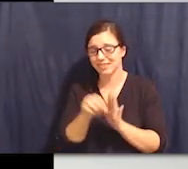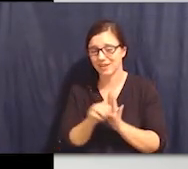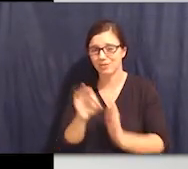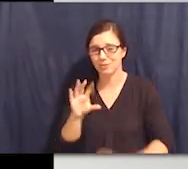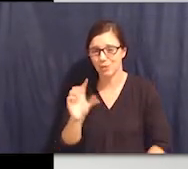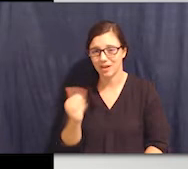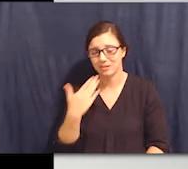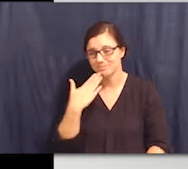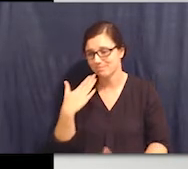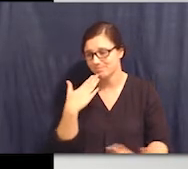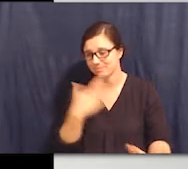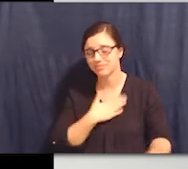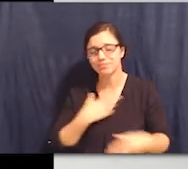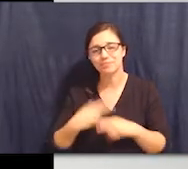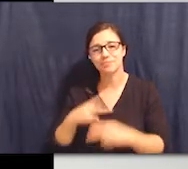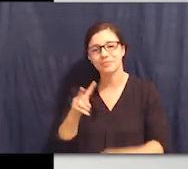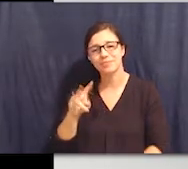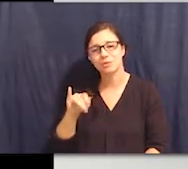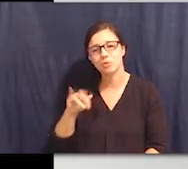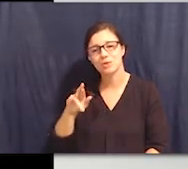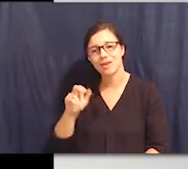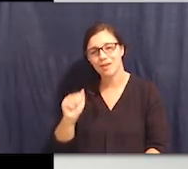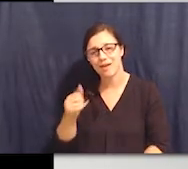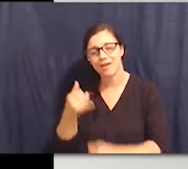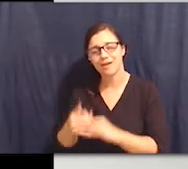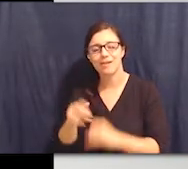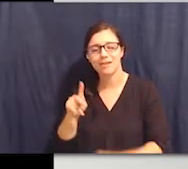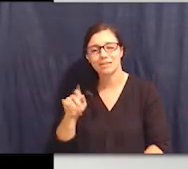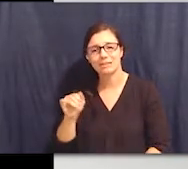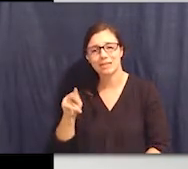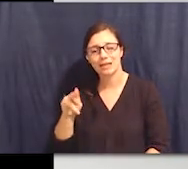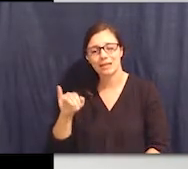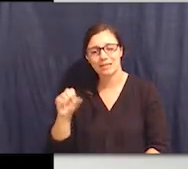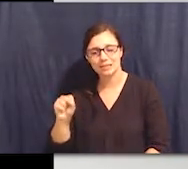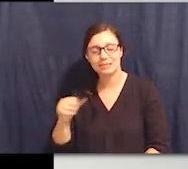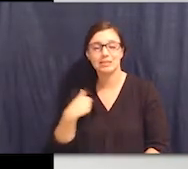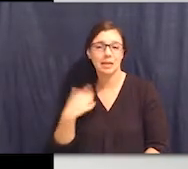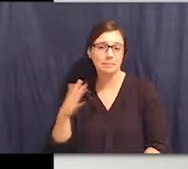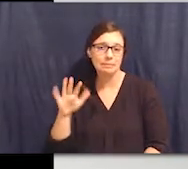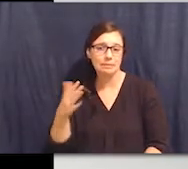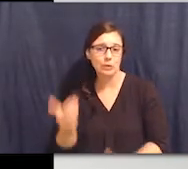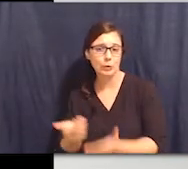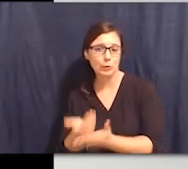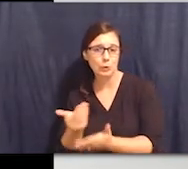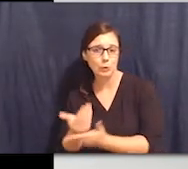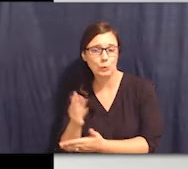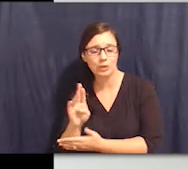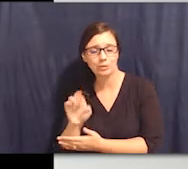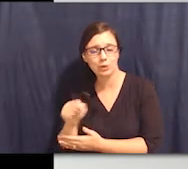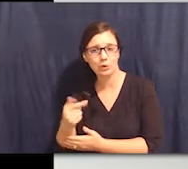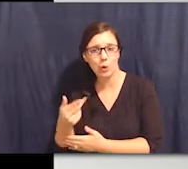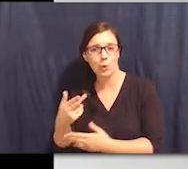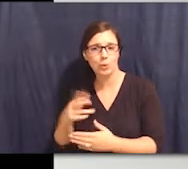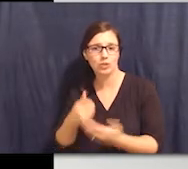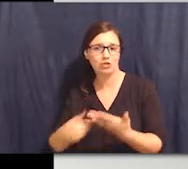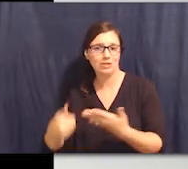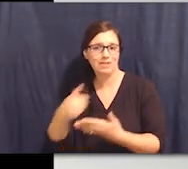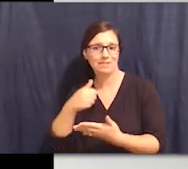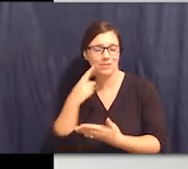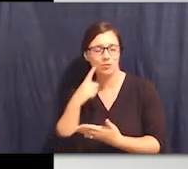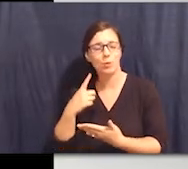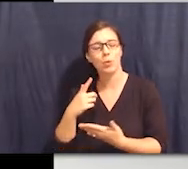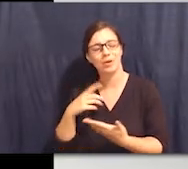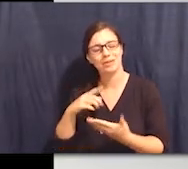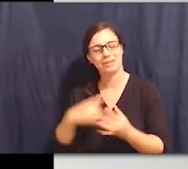Florida. My name is Victoria Gaitanis. I am the relatively new Bureau Chief of the Bureau of Exceptional